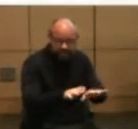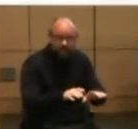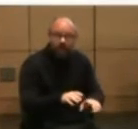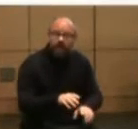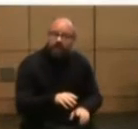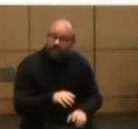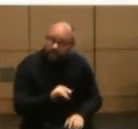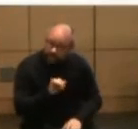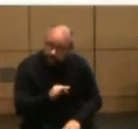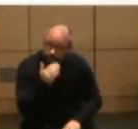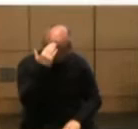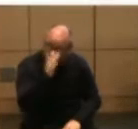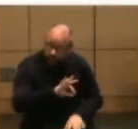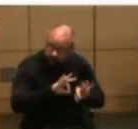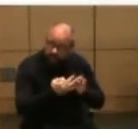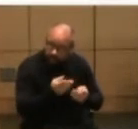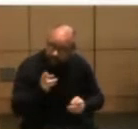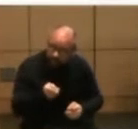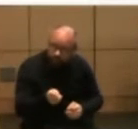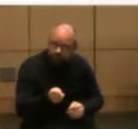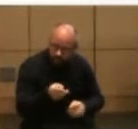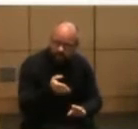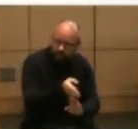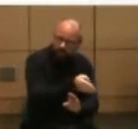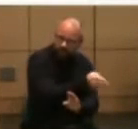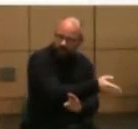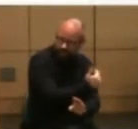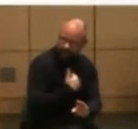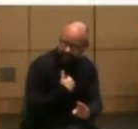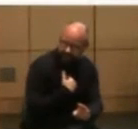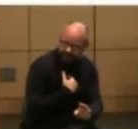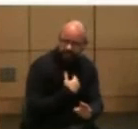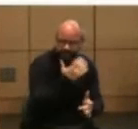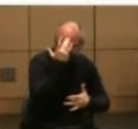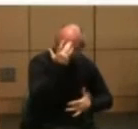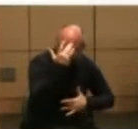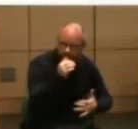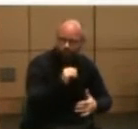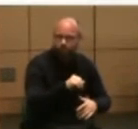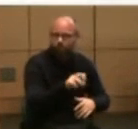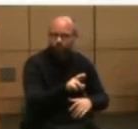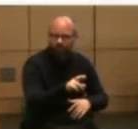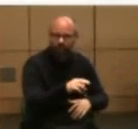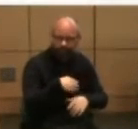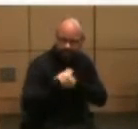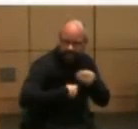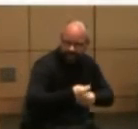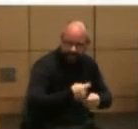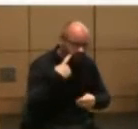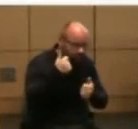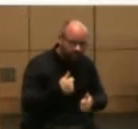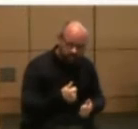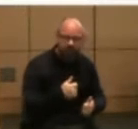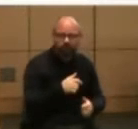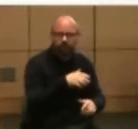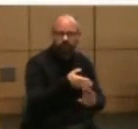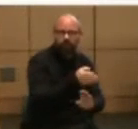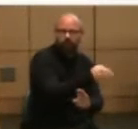members who have been who have had a syndrome or are known to have a genetic hearing loss.